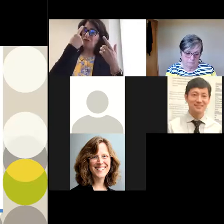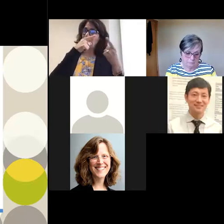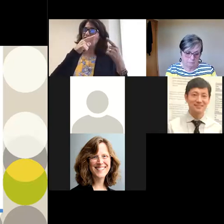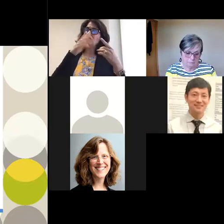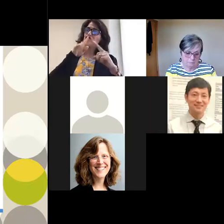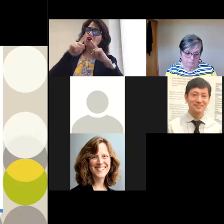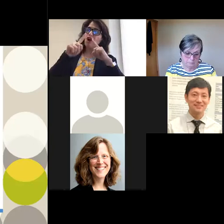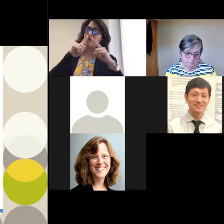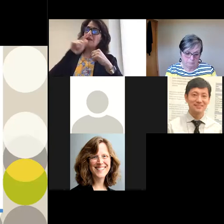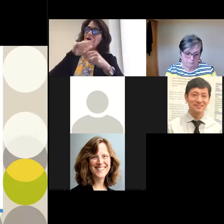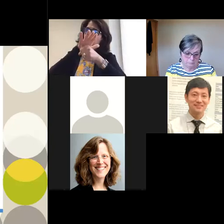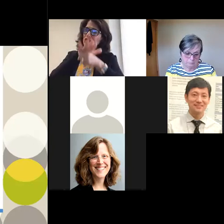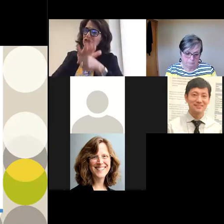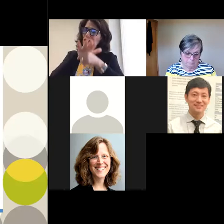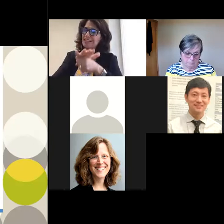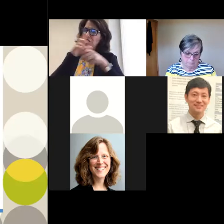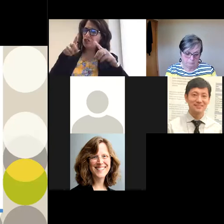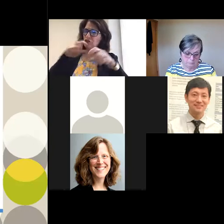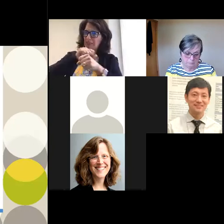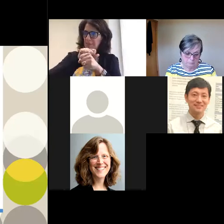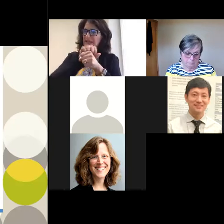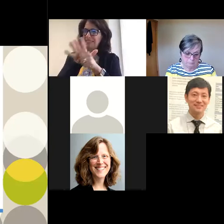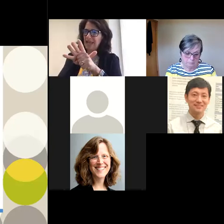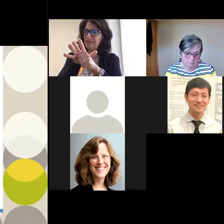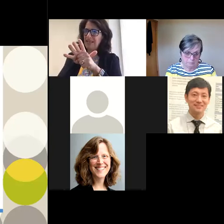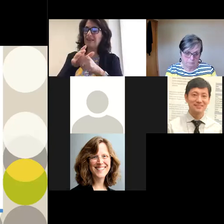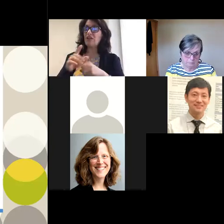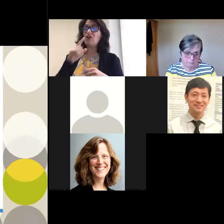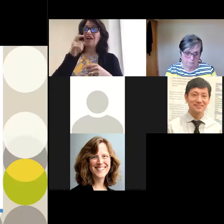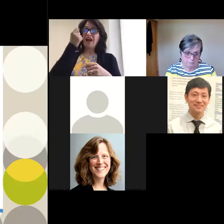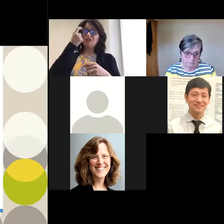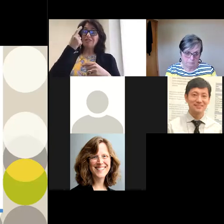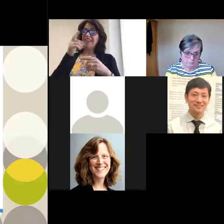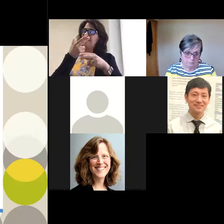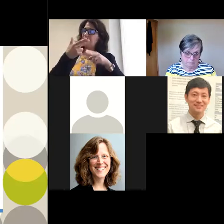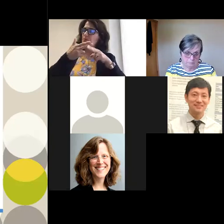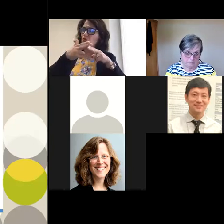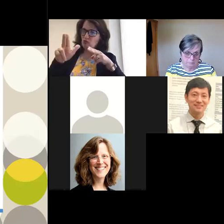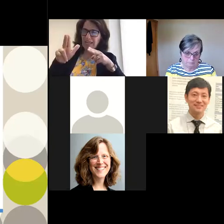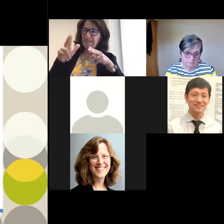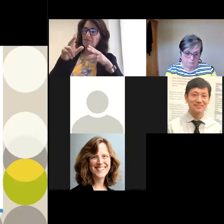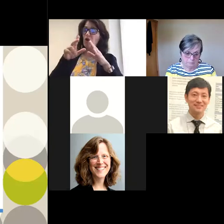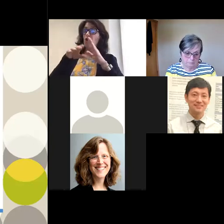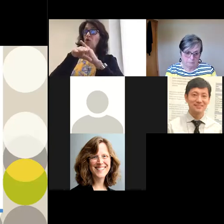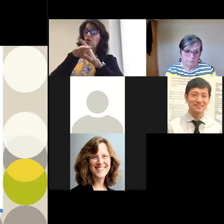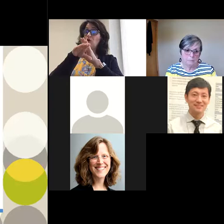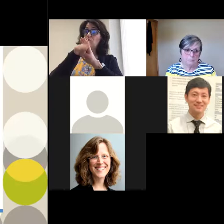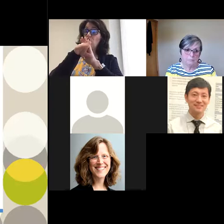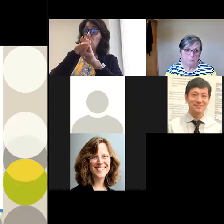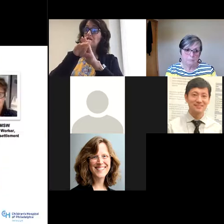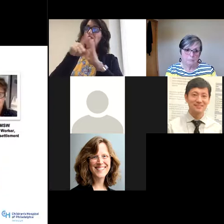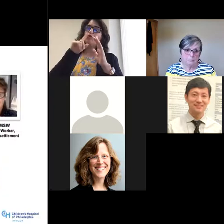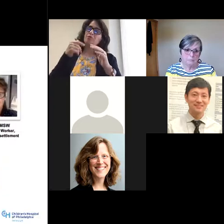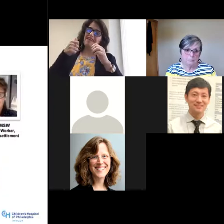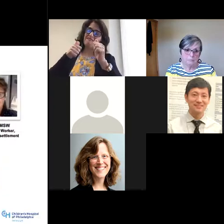This brief recorded presentation will be followed by a live question and answer period. Next slide, please.